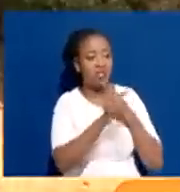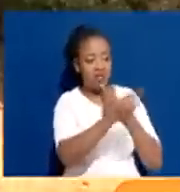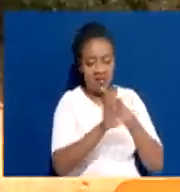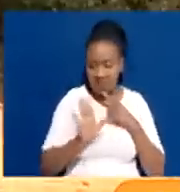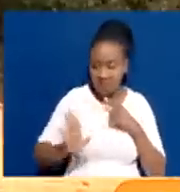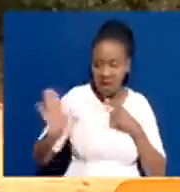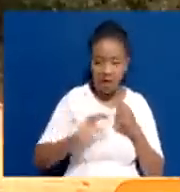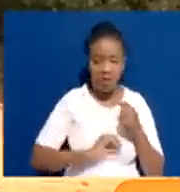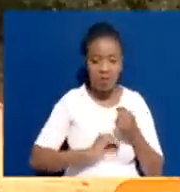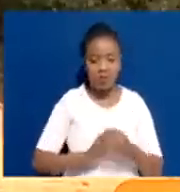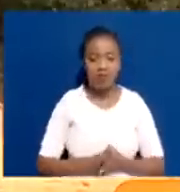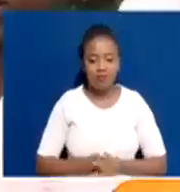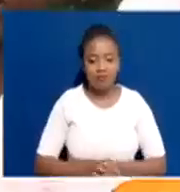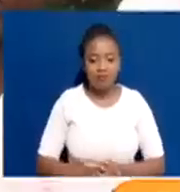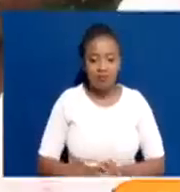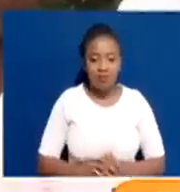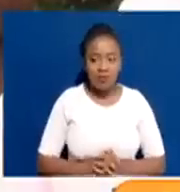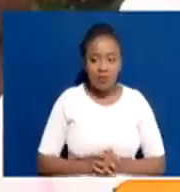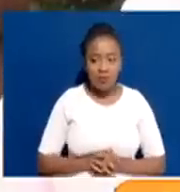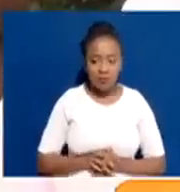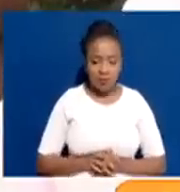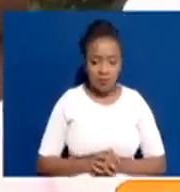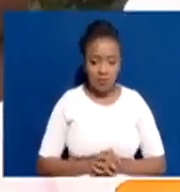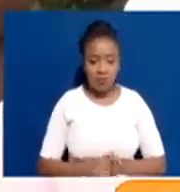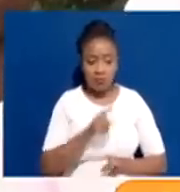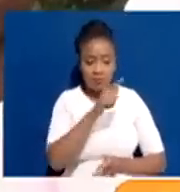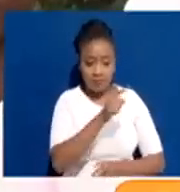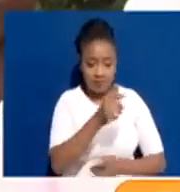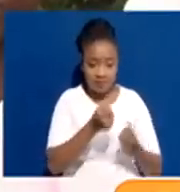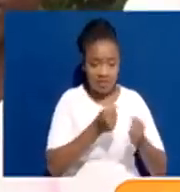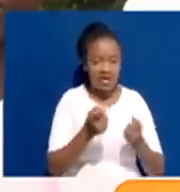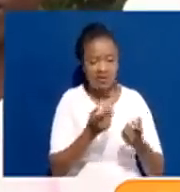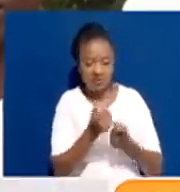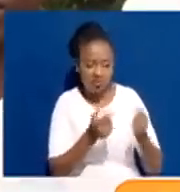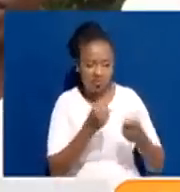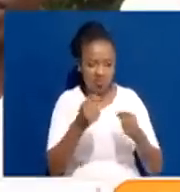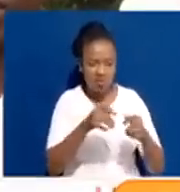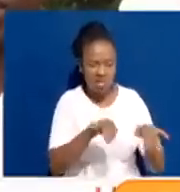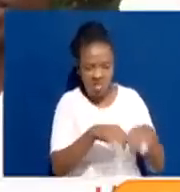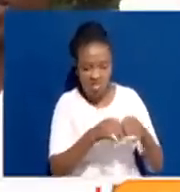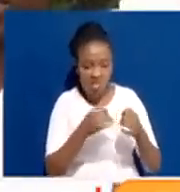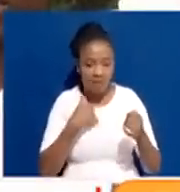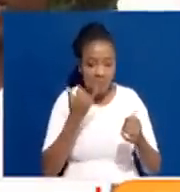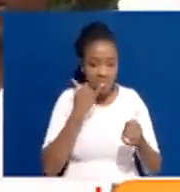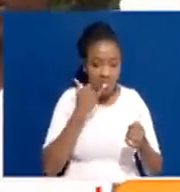Station on Saturday morning. It was partially vandalized, that the vehicle had no battery